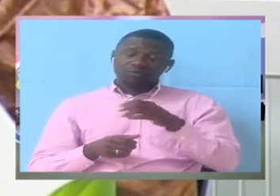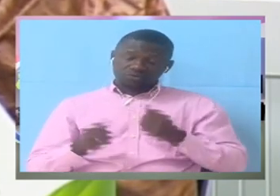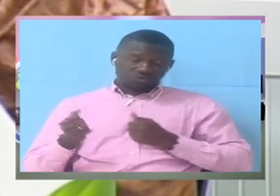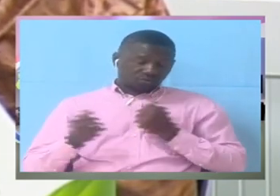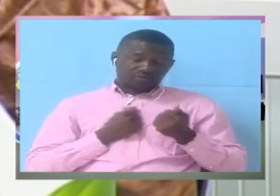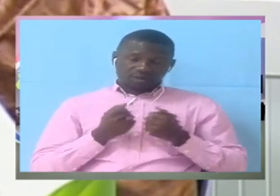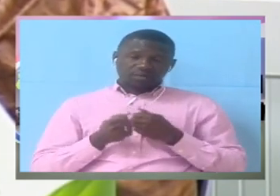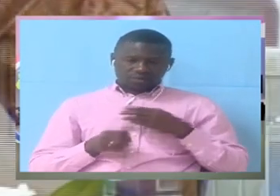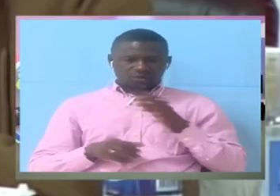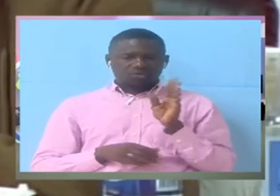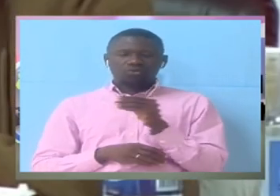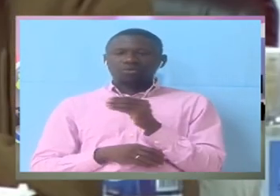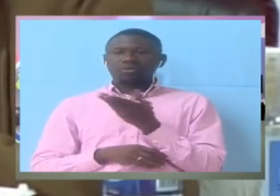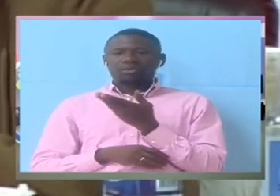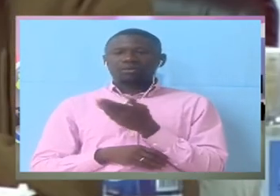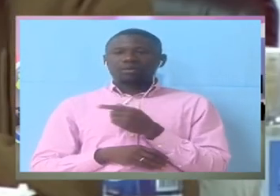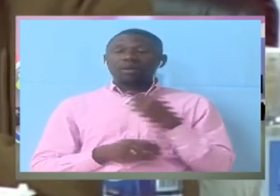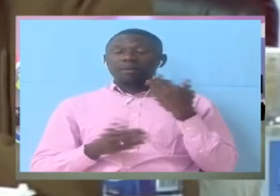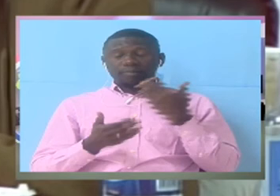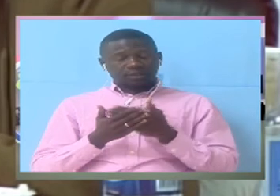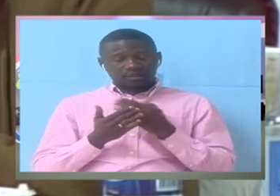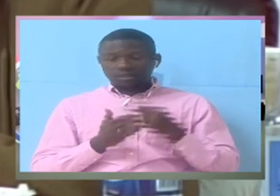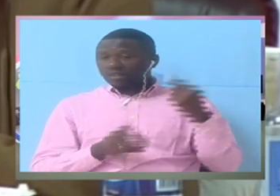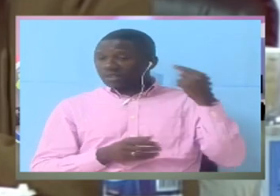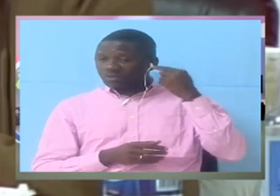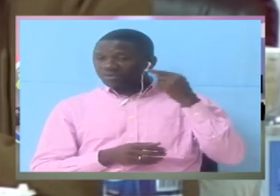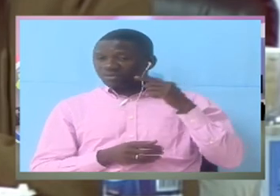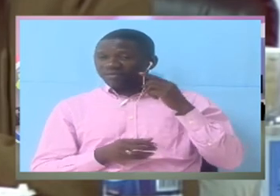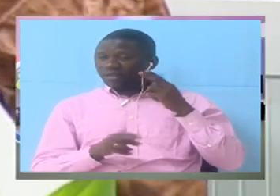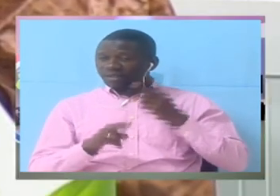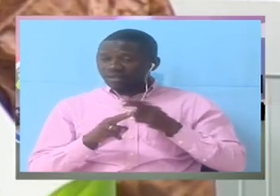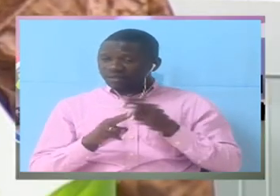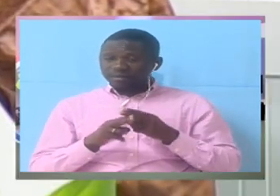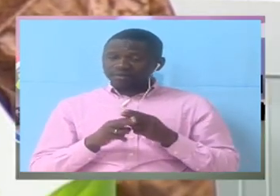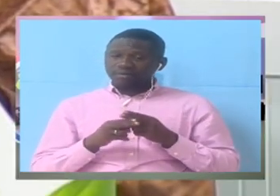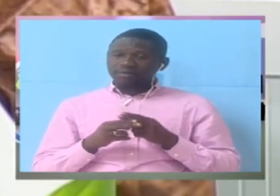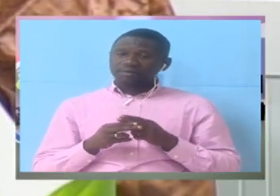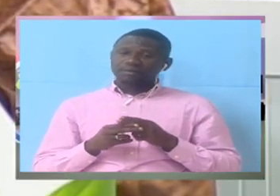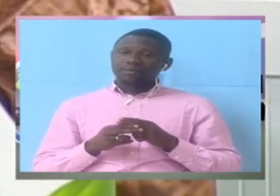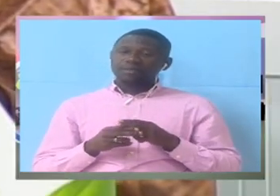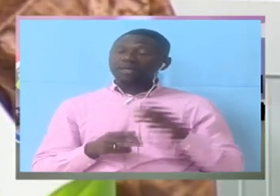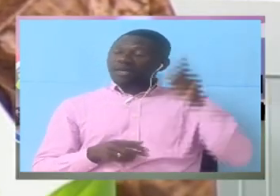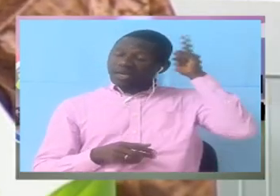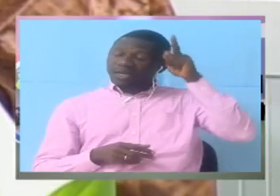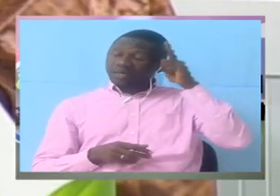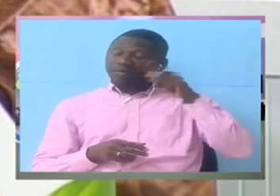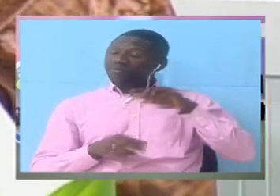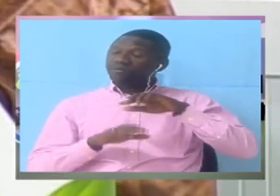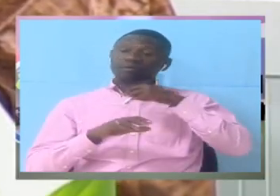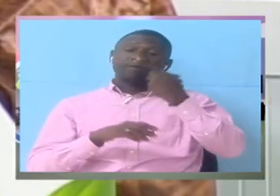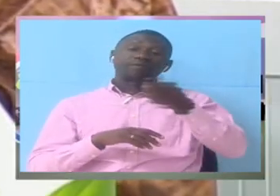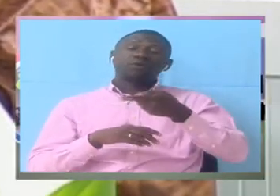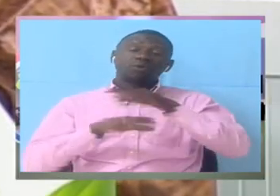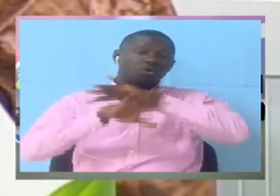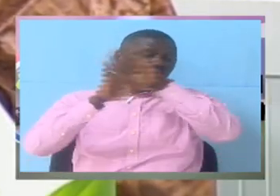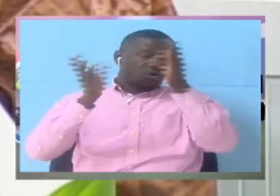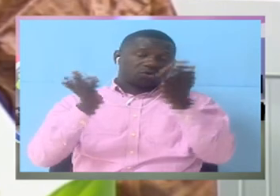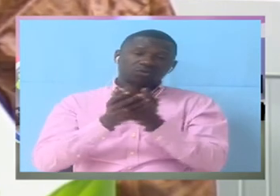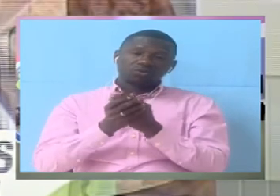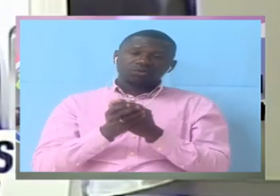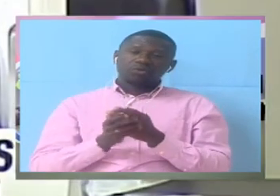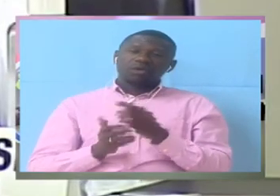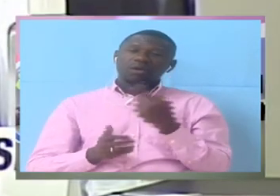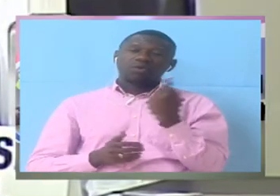sa. I want you to listen to me carefully, sir. Liberia mo mo be. Liberia is for all. Mana kilin nebe